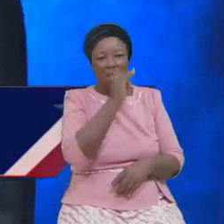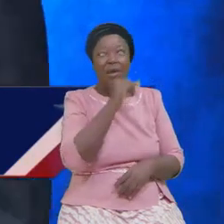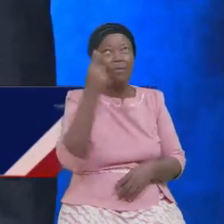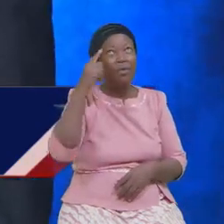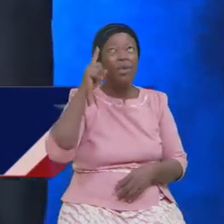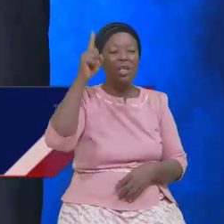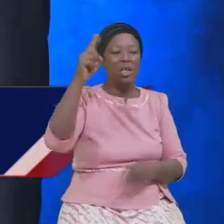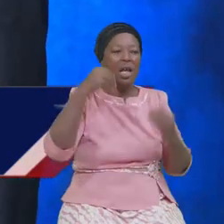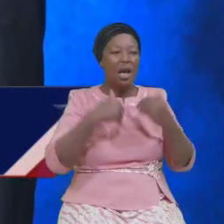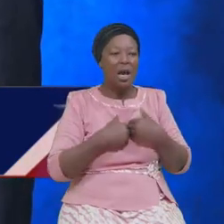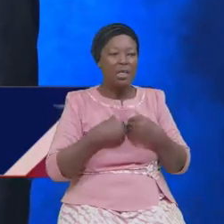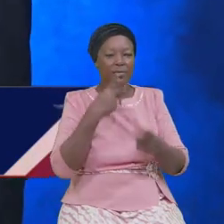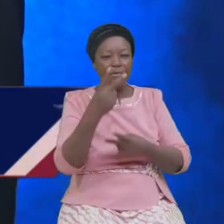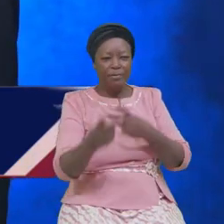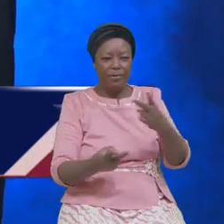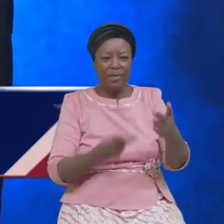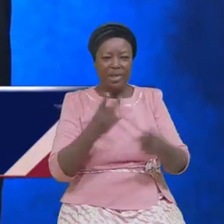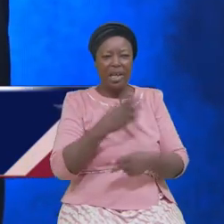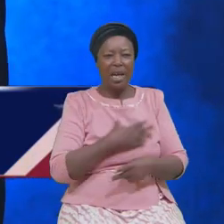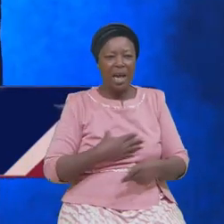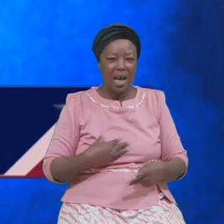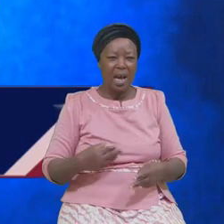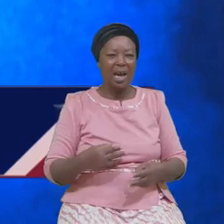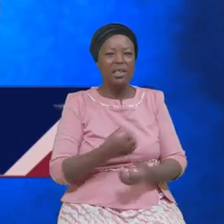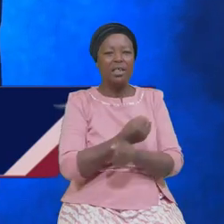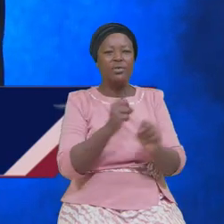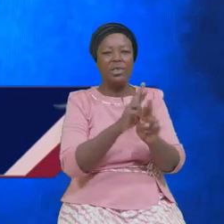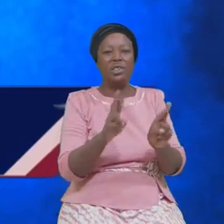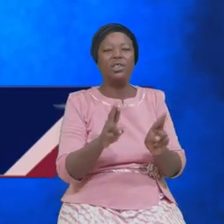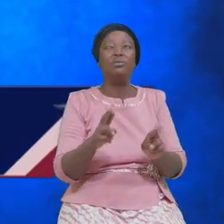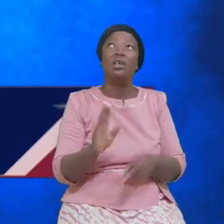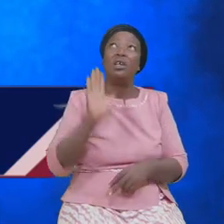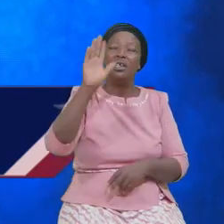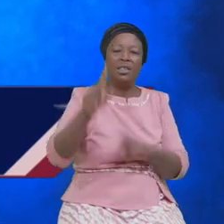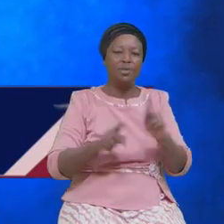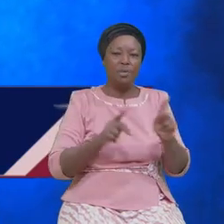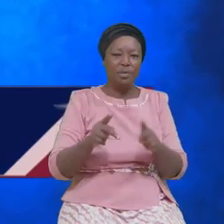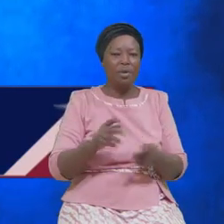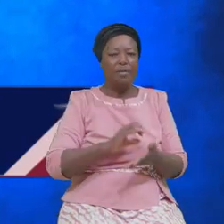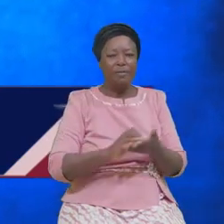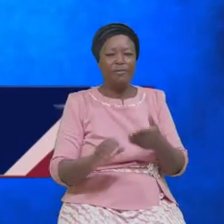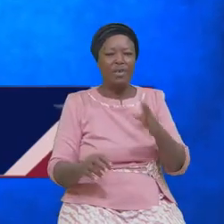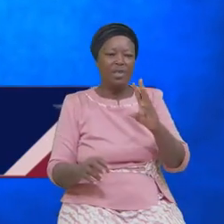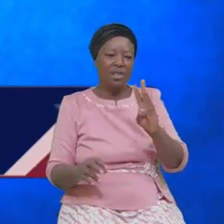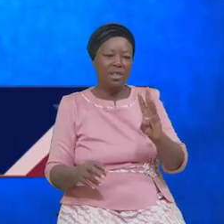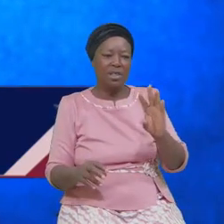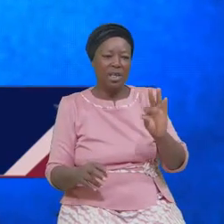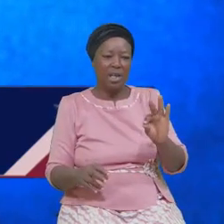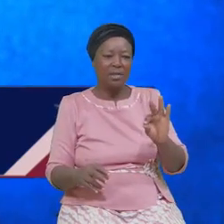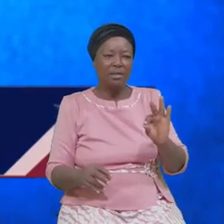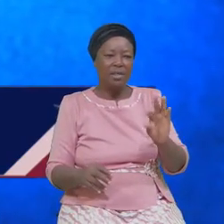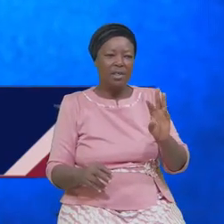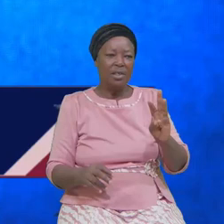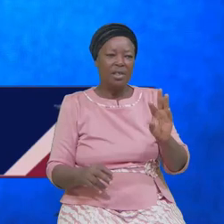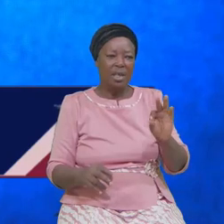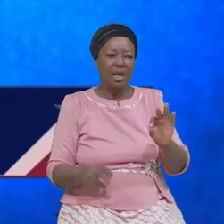he has visited and redeemed his people. 69, in 69, and